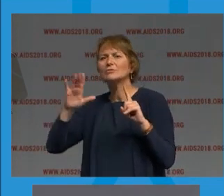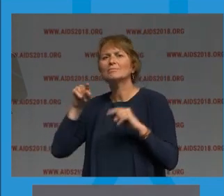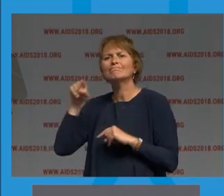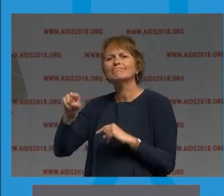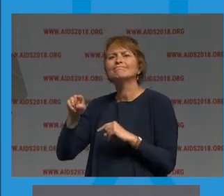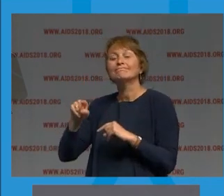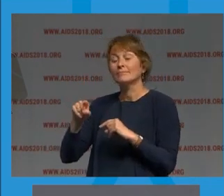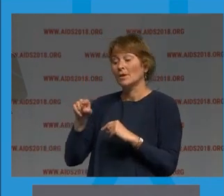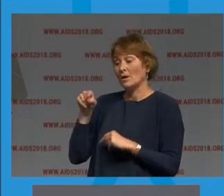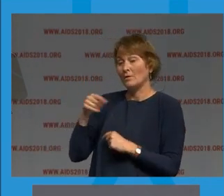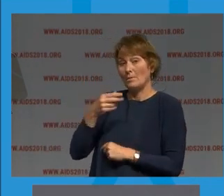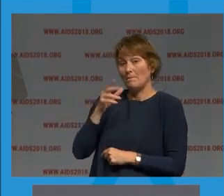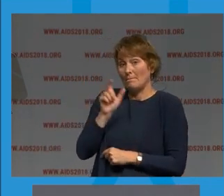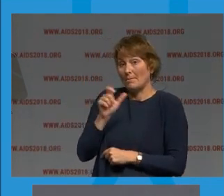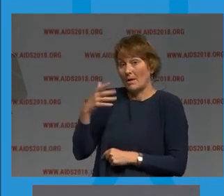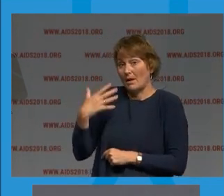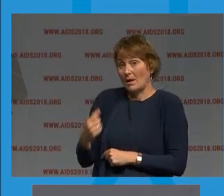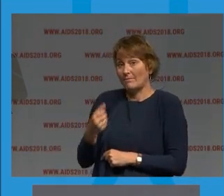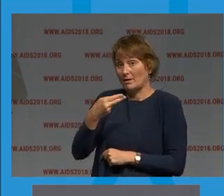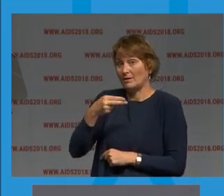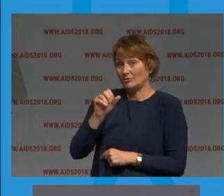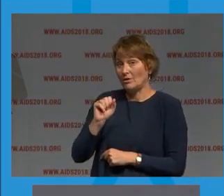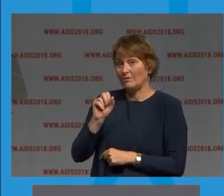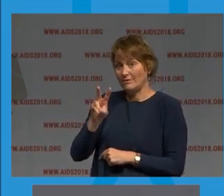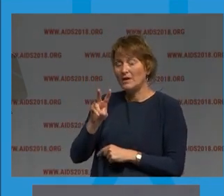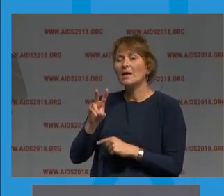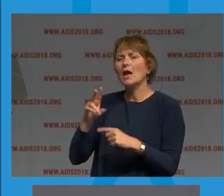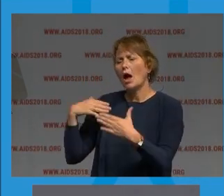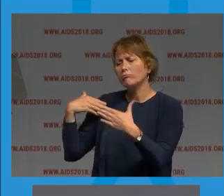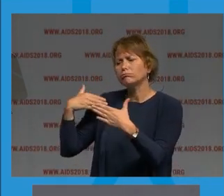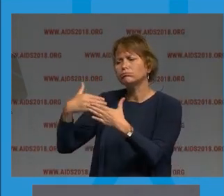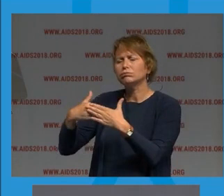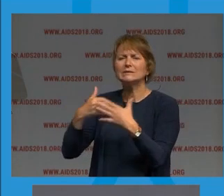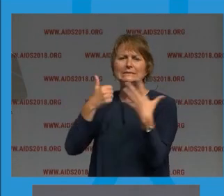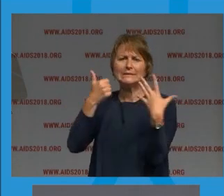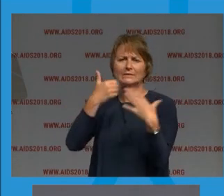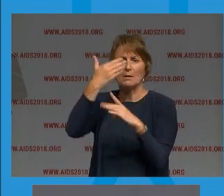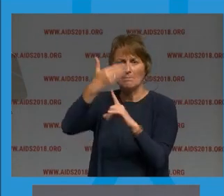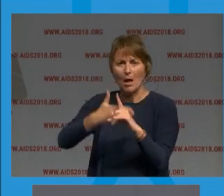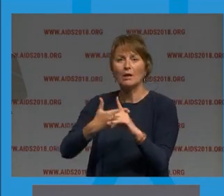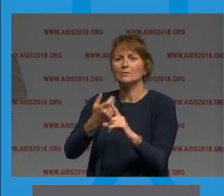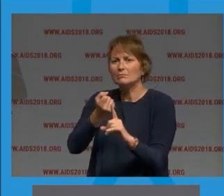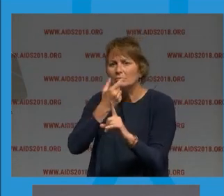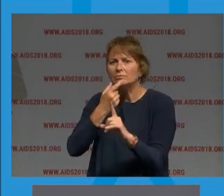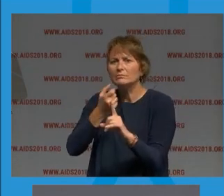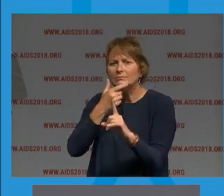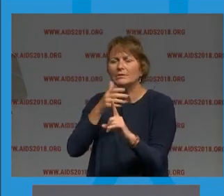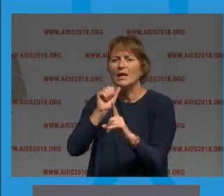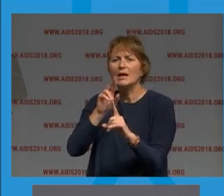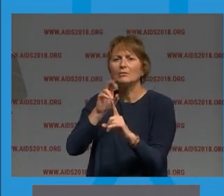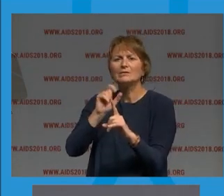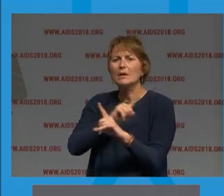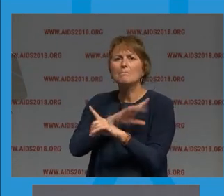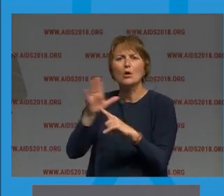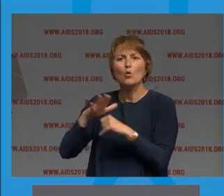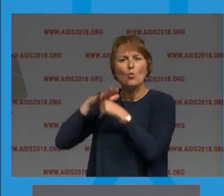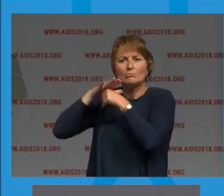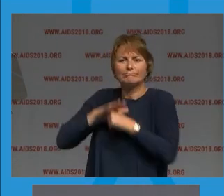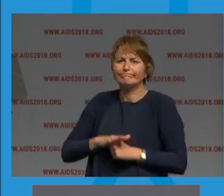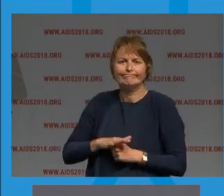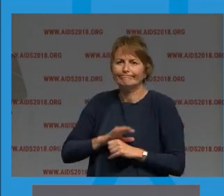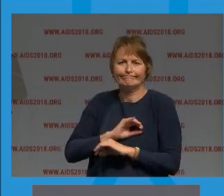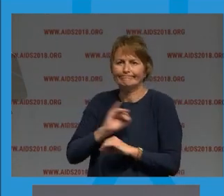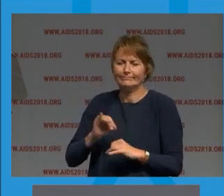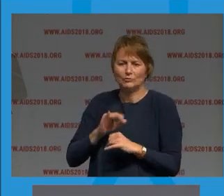people living with HIV who were on IRT for 6 and more months but did not have viral load suppression. In this